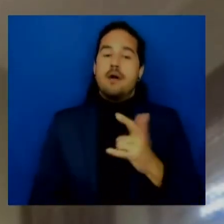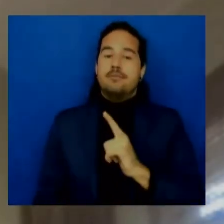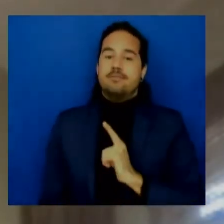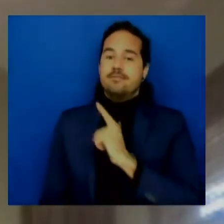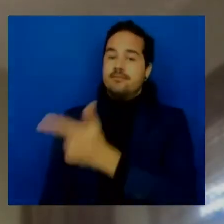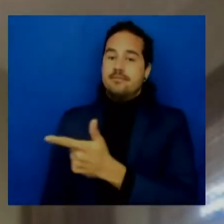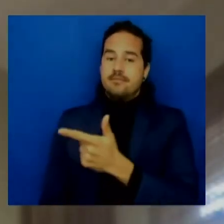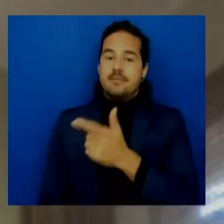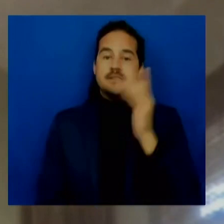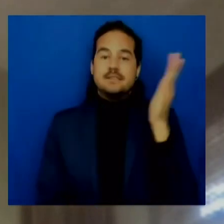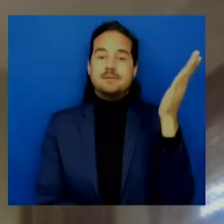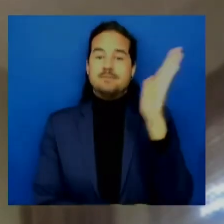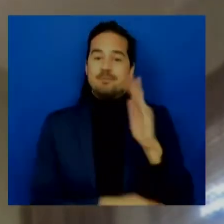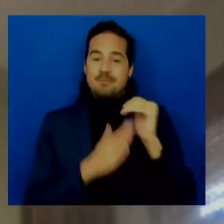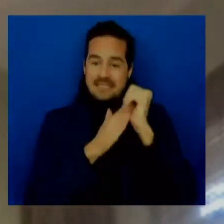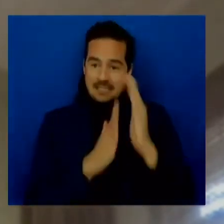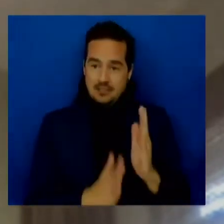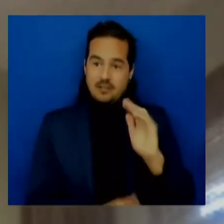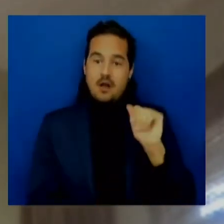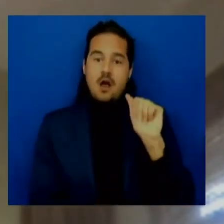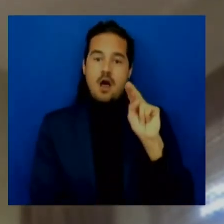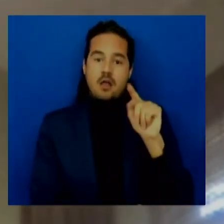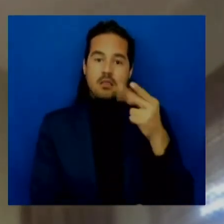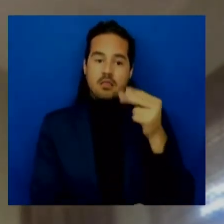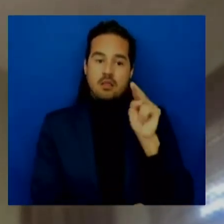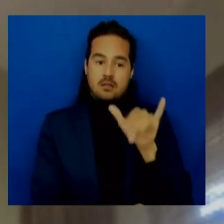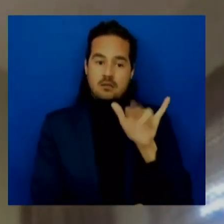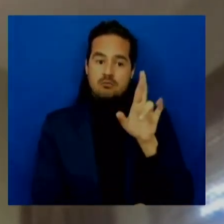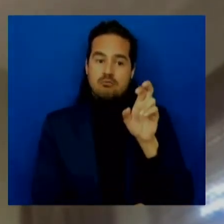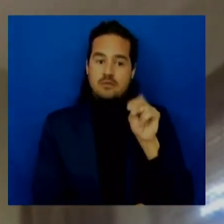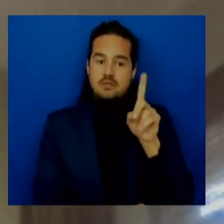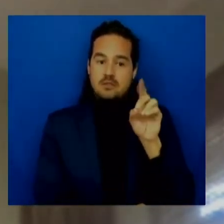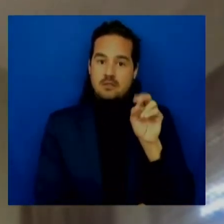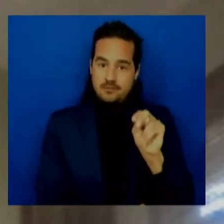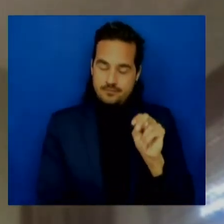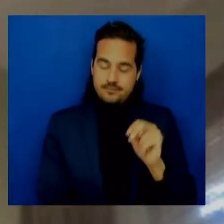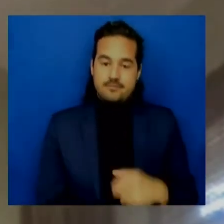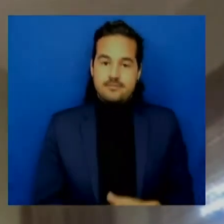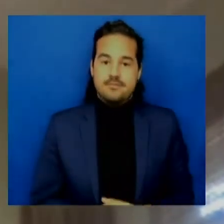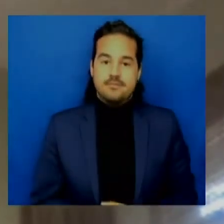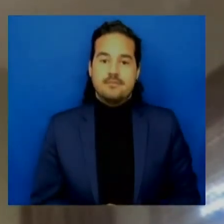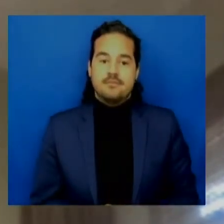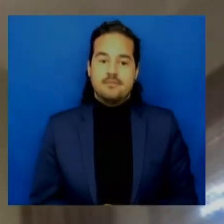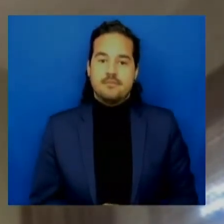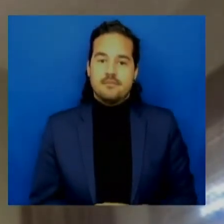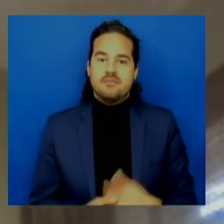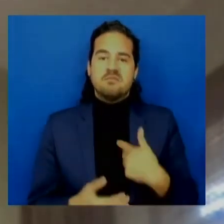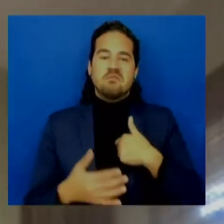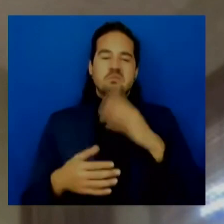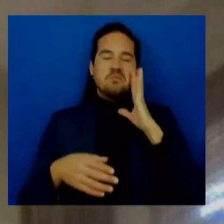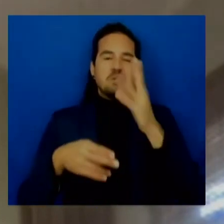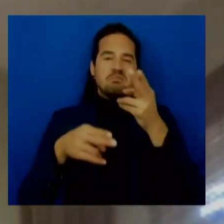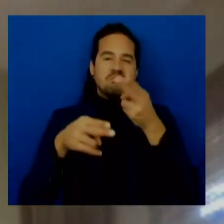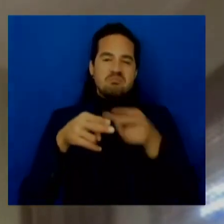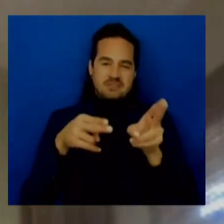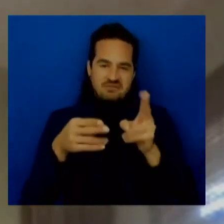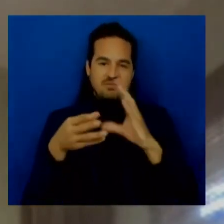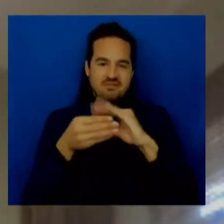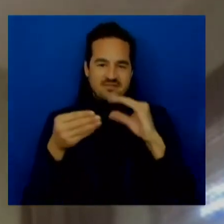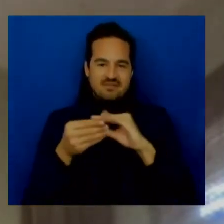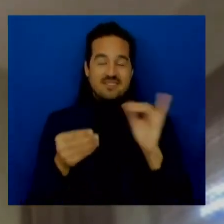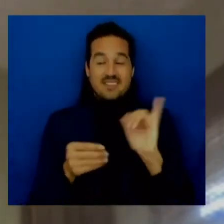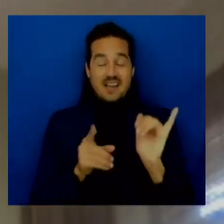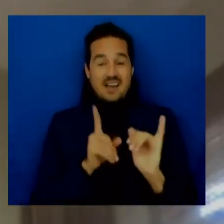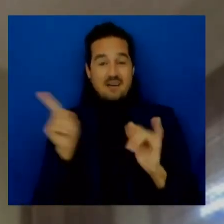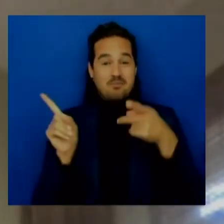Thank you, Madam Pro Tem. I'll be brief because, as you've said, the key to know about this bill is